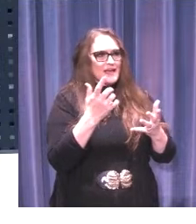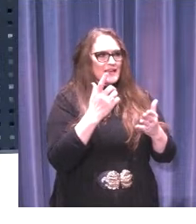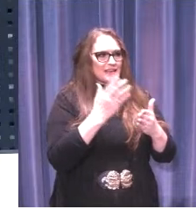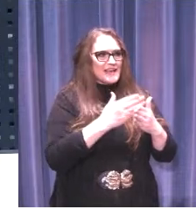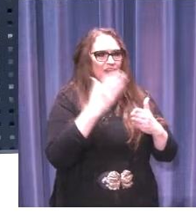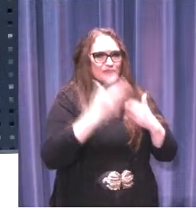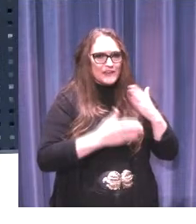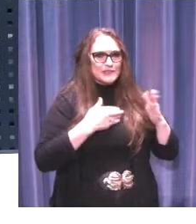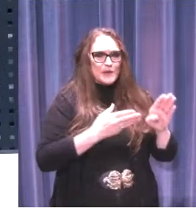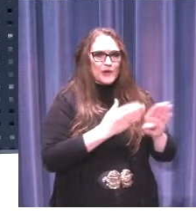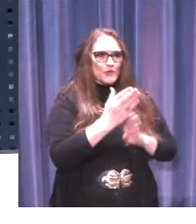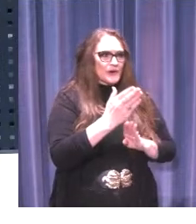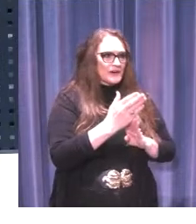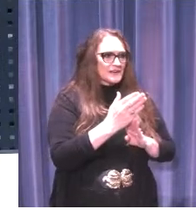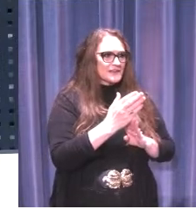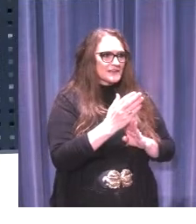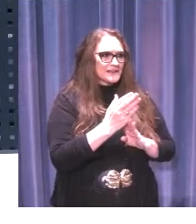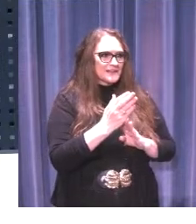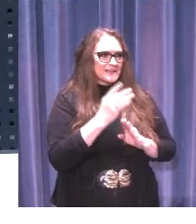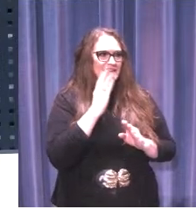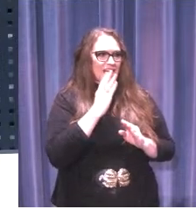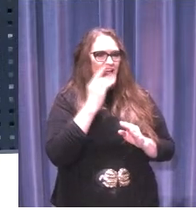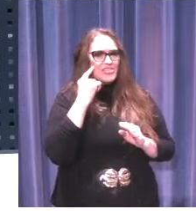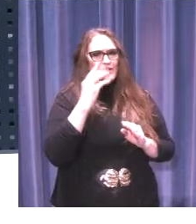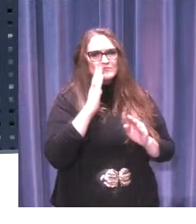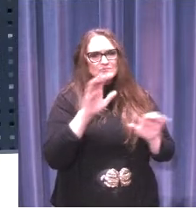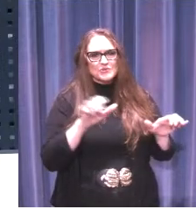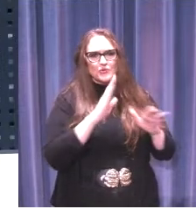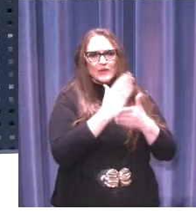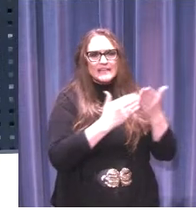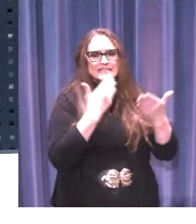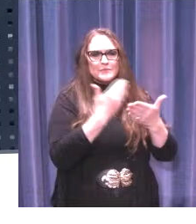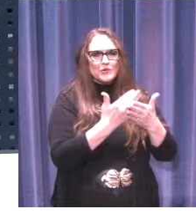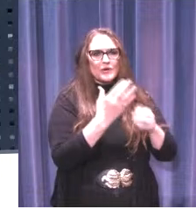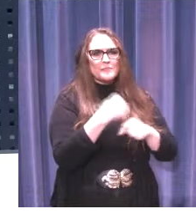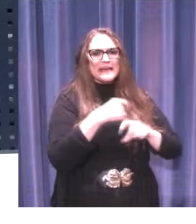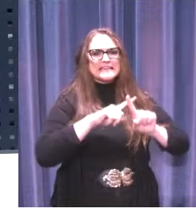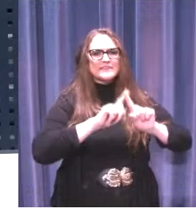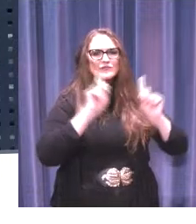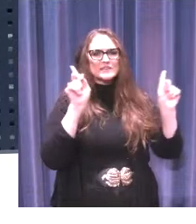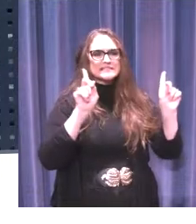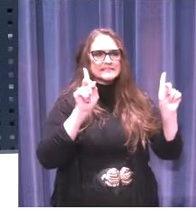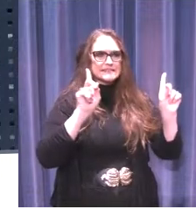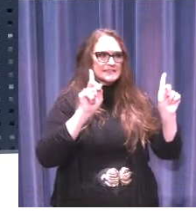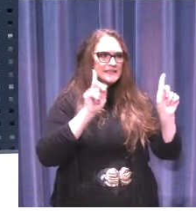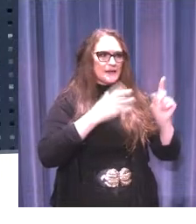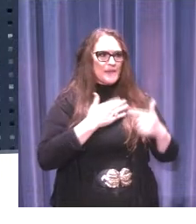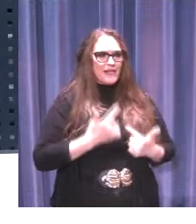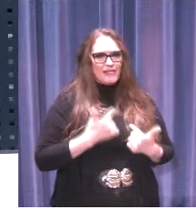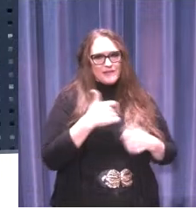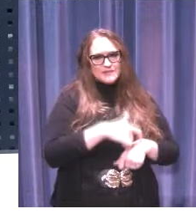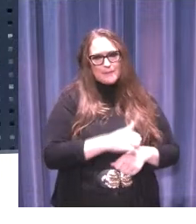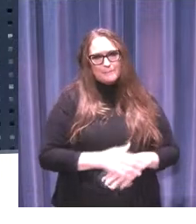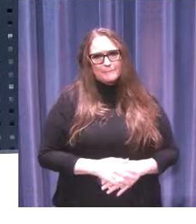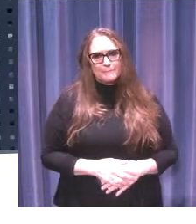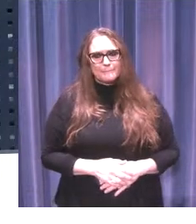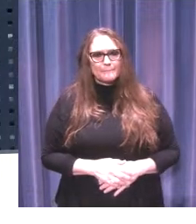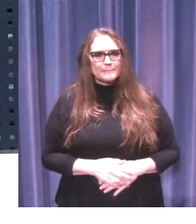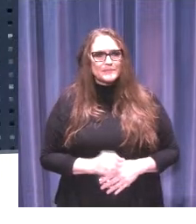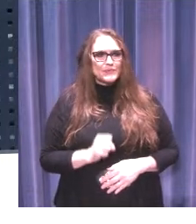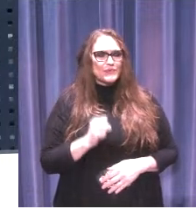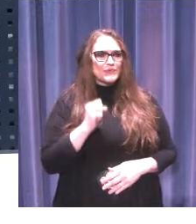my career, I would have done some good and made a difference in my lifetime. So